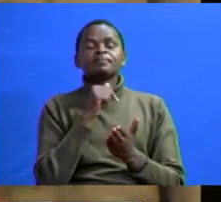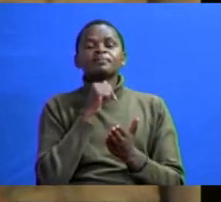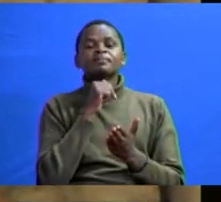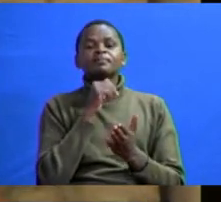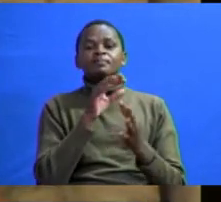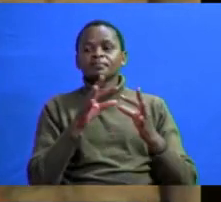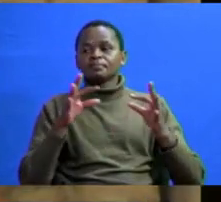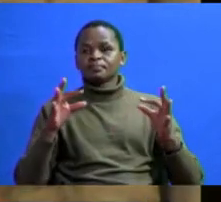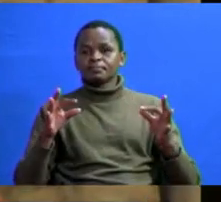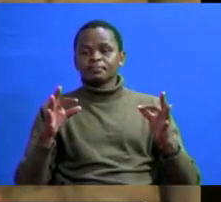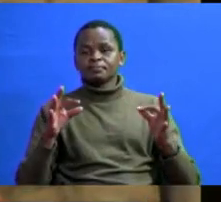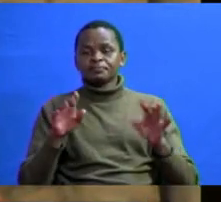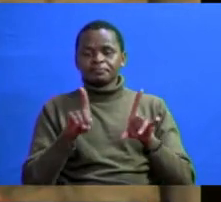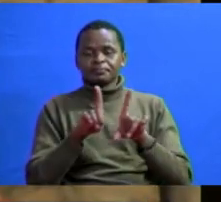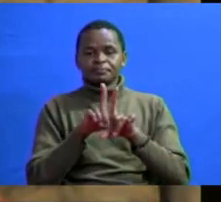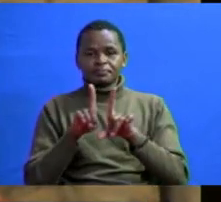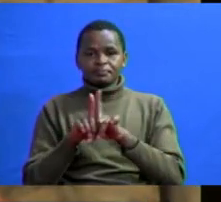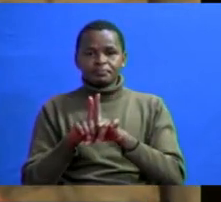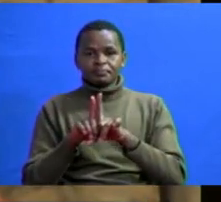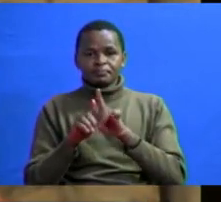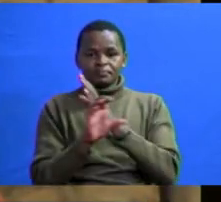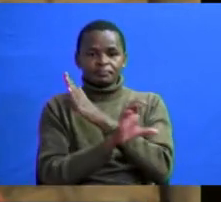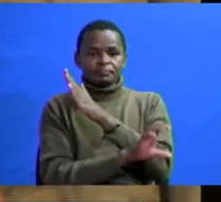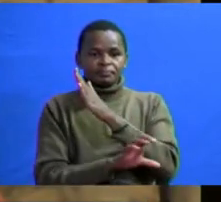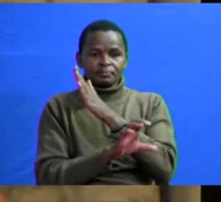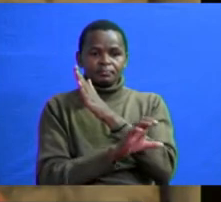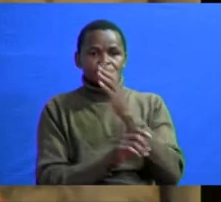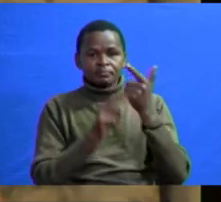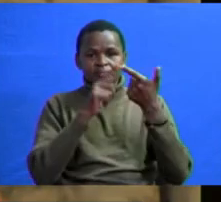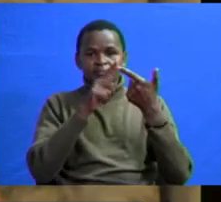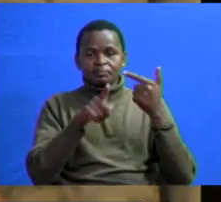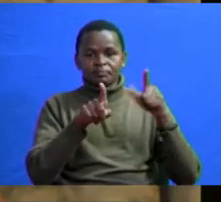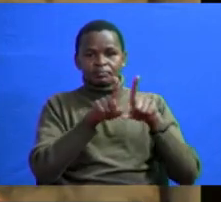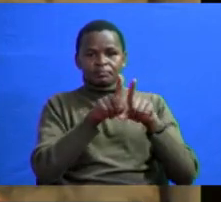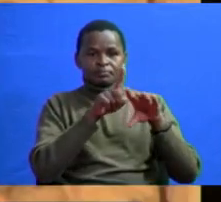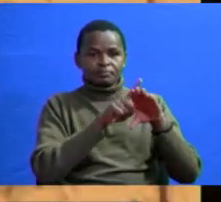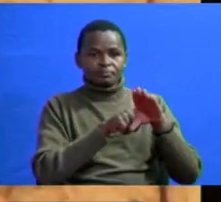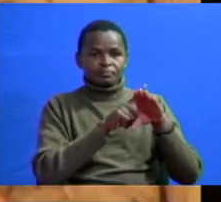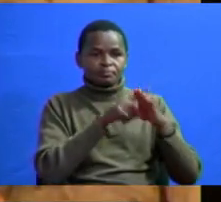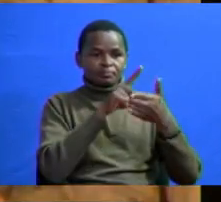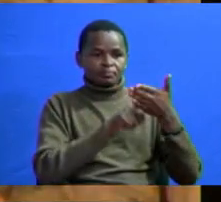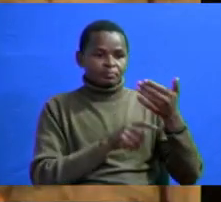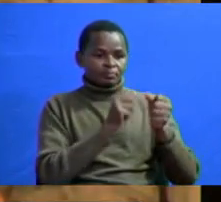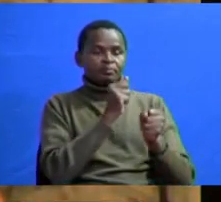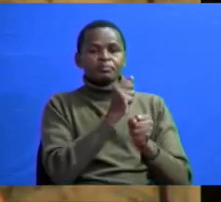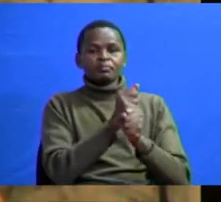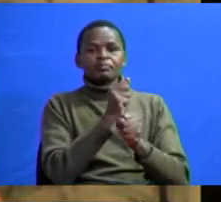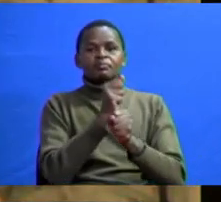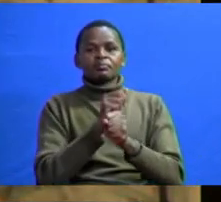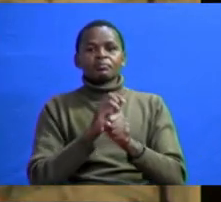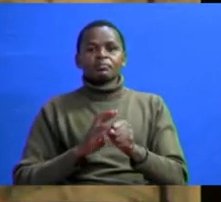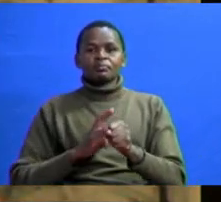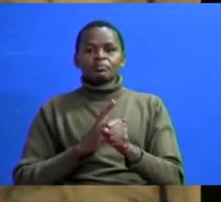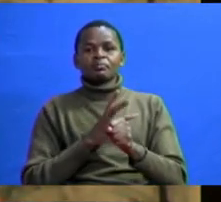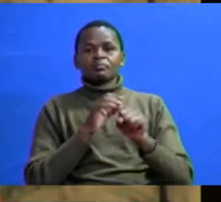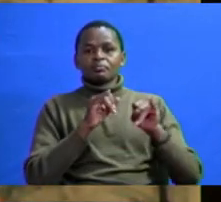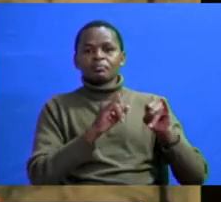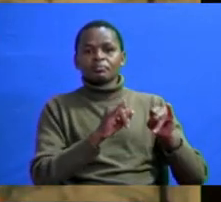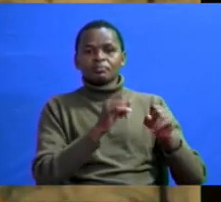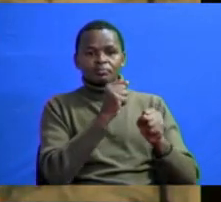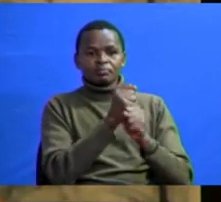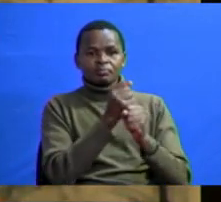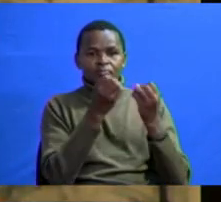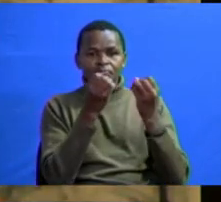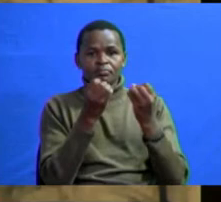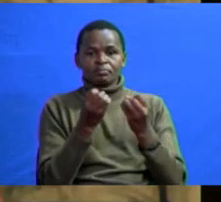far off as a country, but at the same time, what can be done is we can still do a